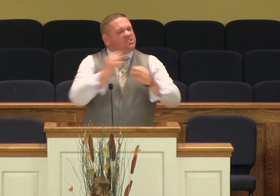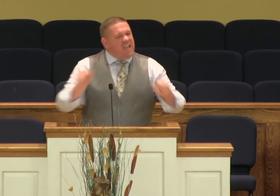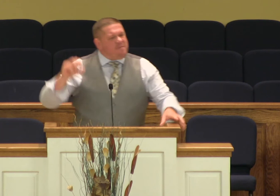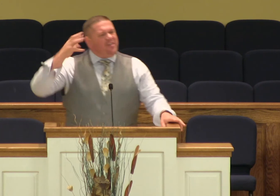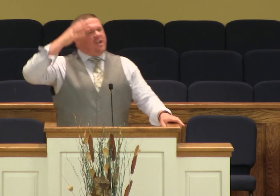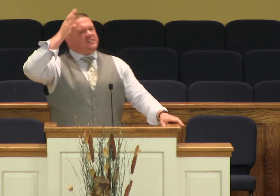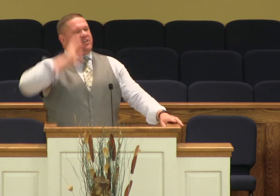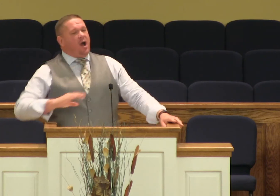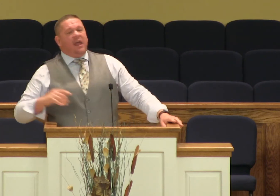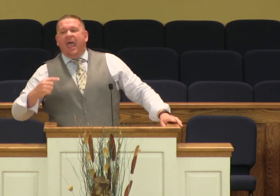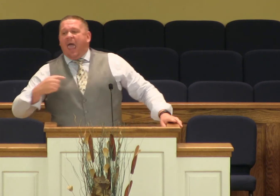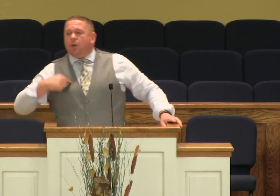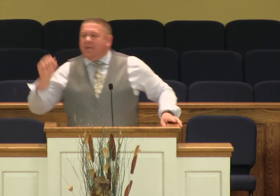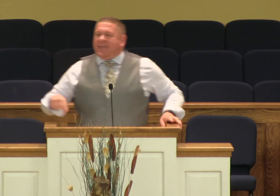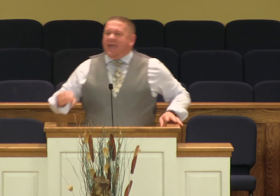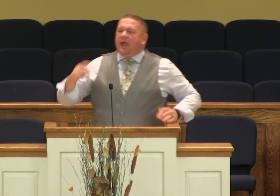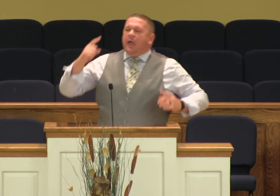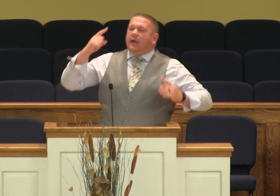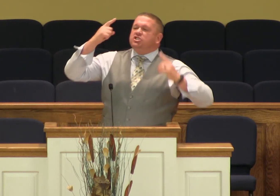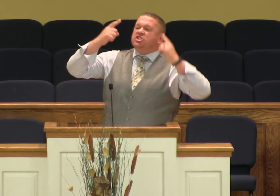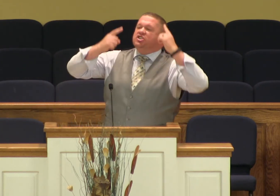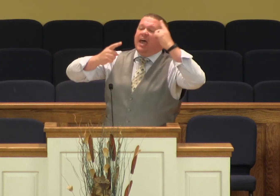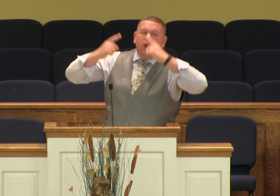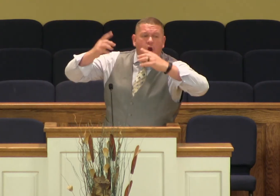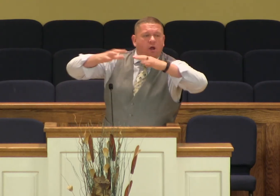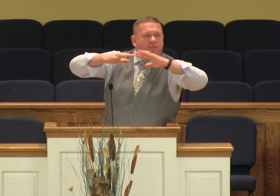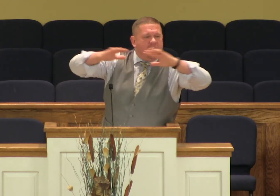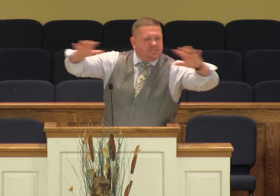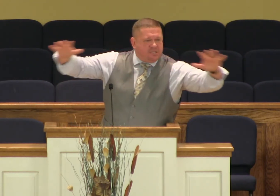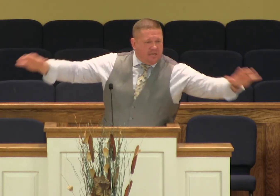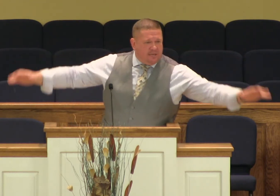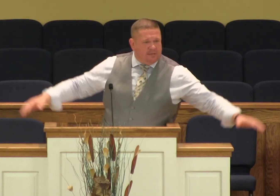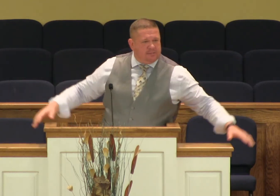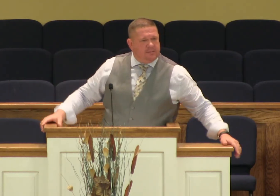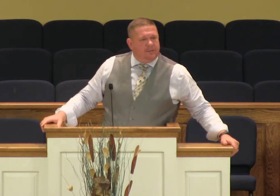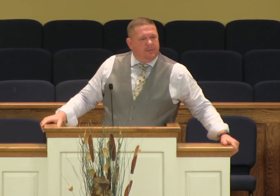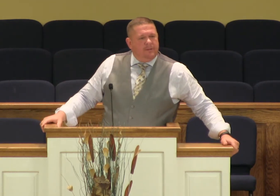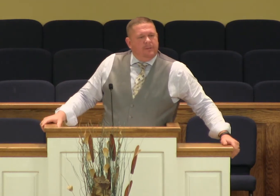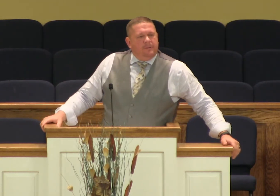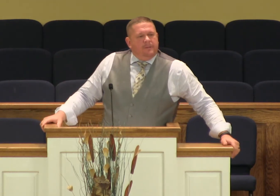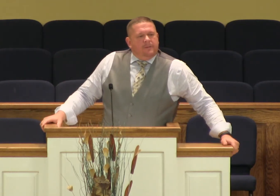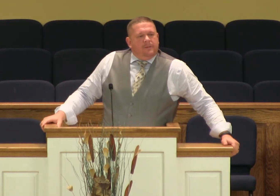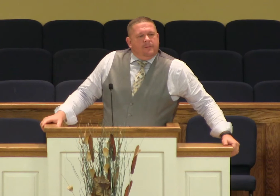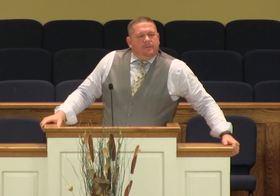We've been saved by the grace of God. And we can consider these things.